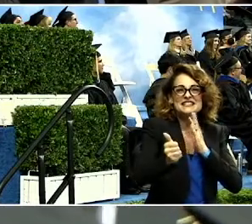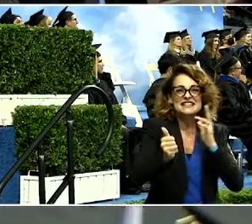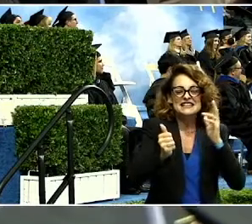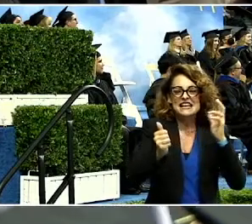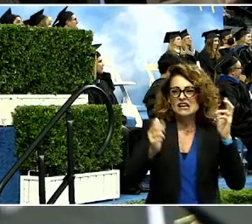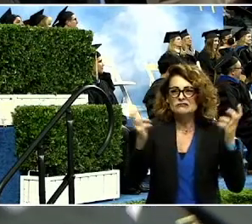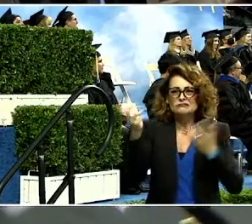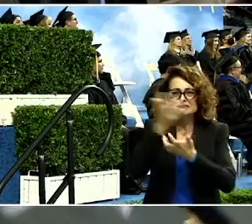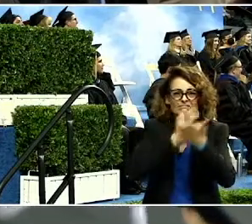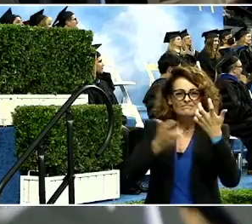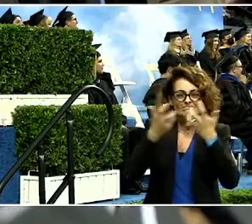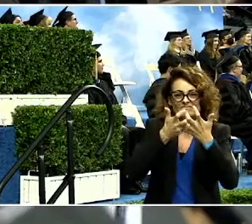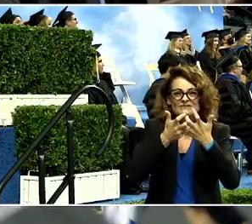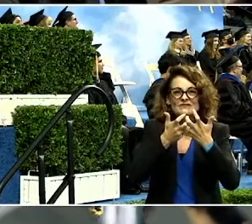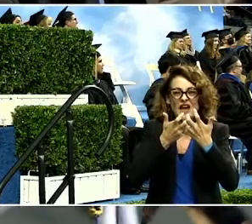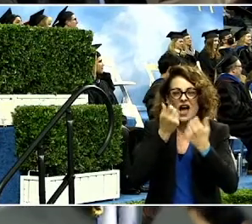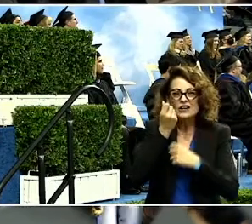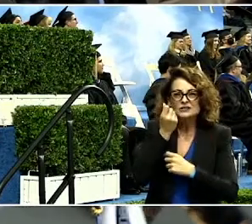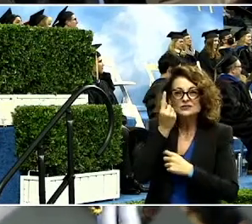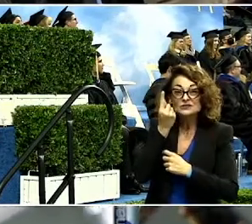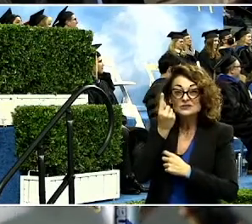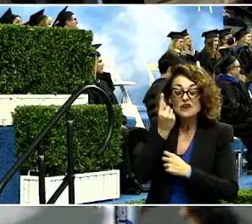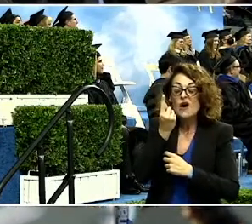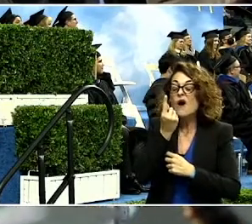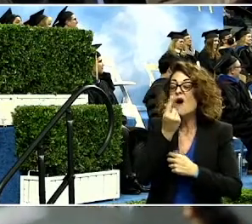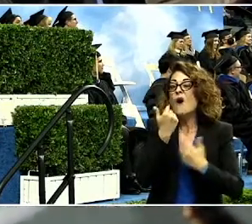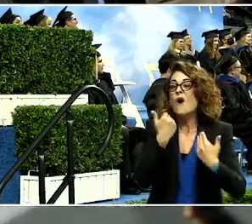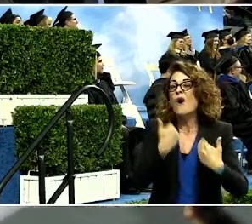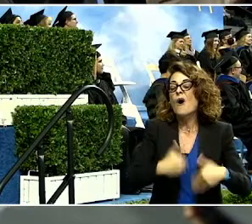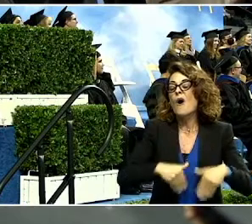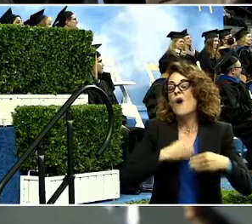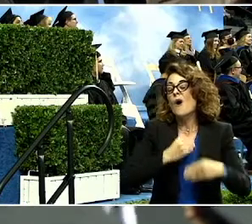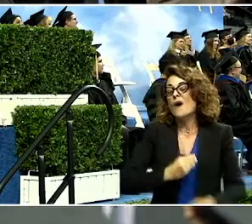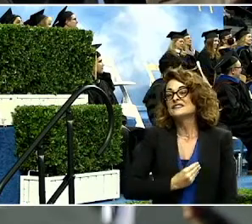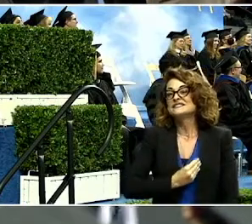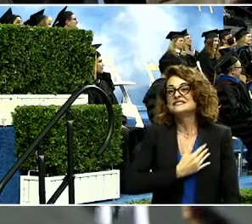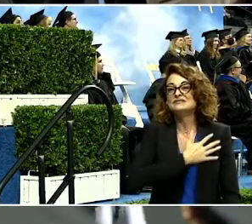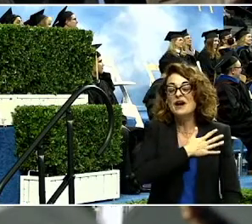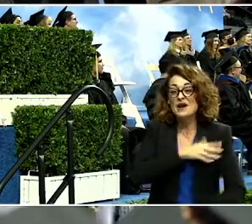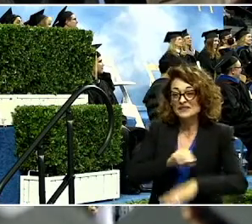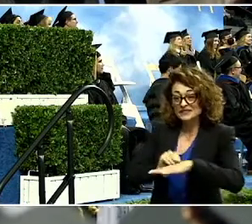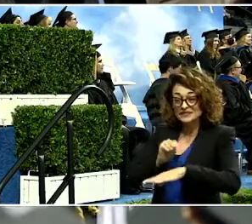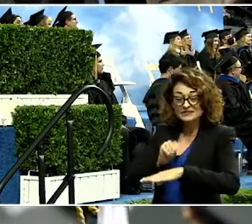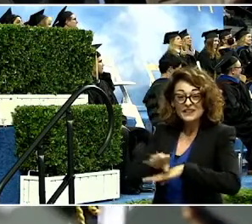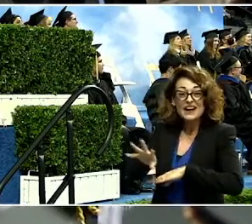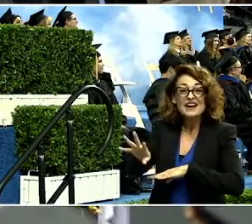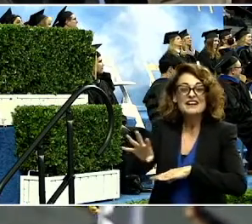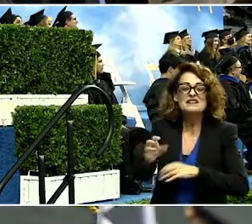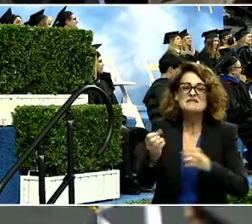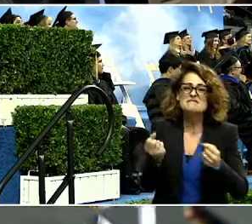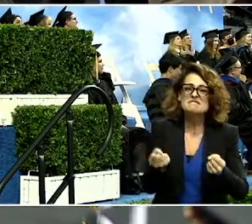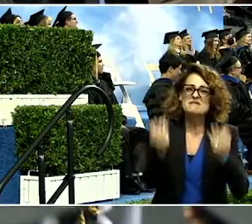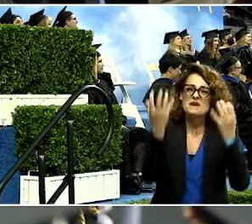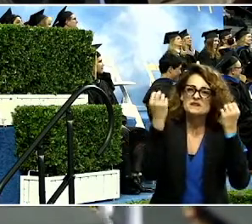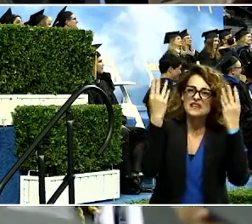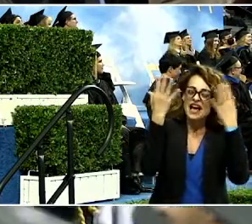intersubjectively attuned, around-the-clock inspired and inspiring,